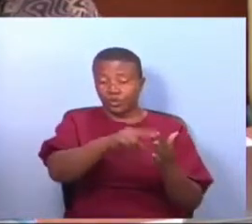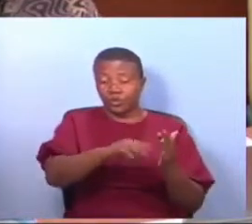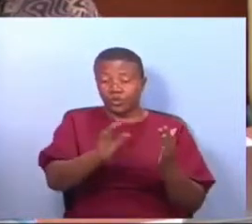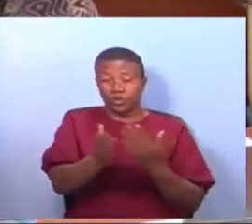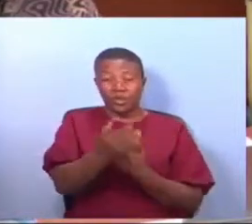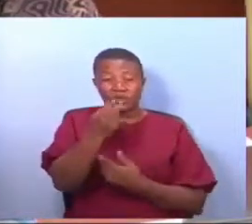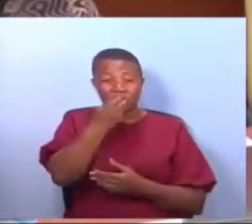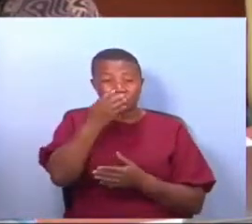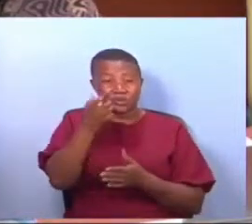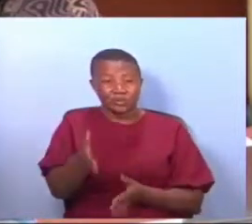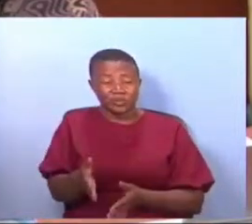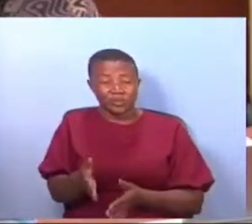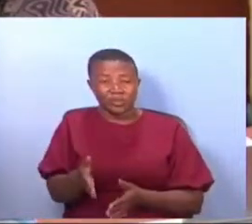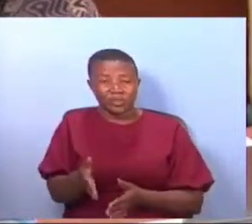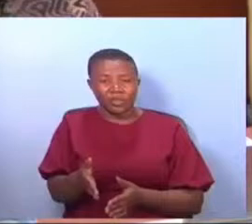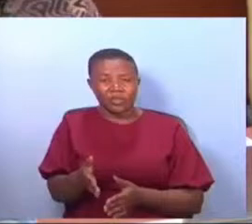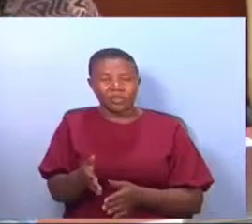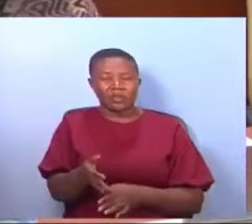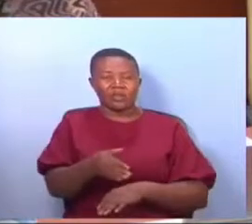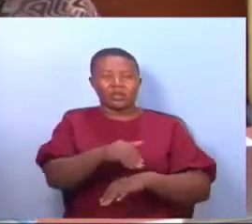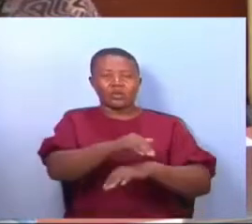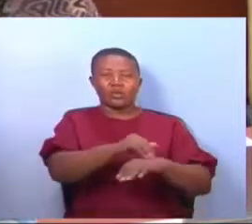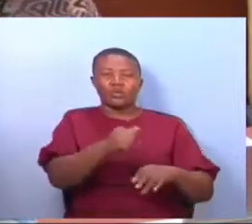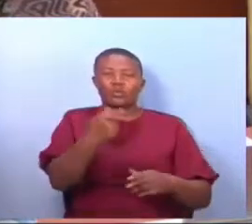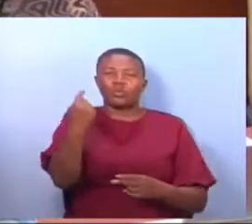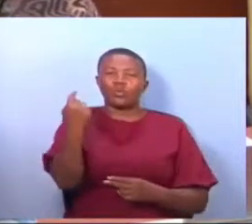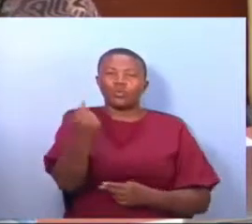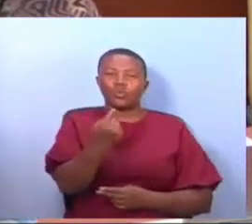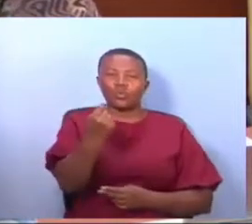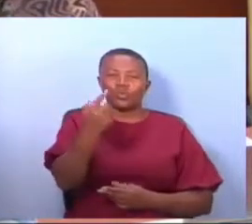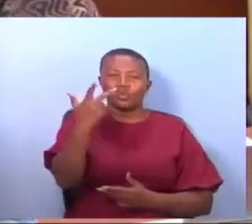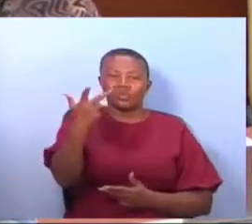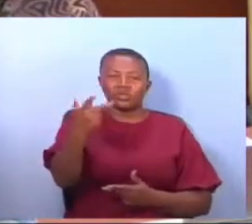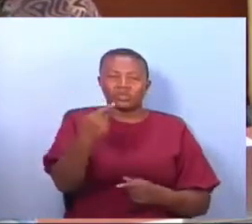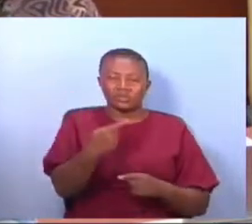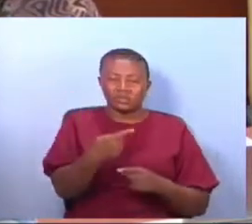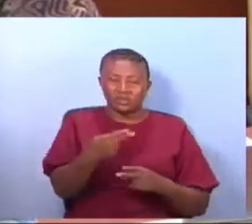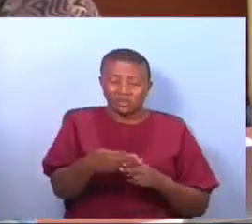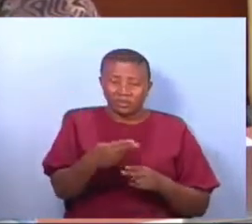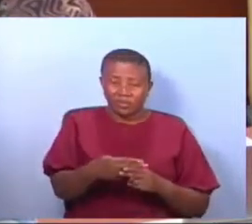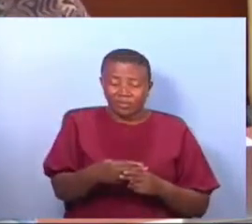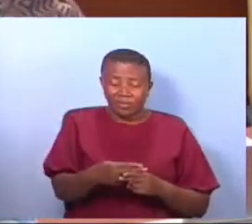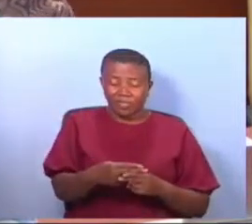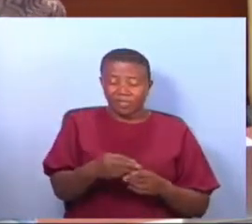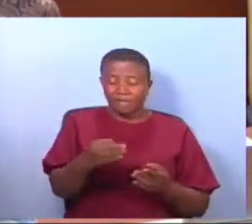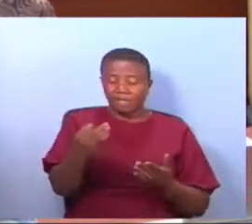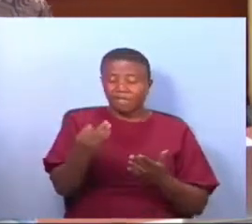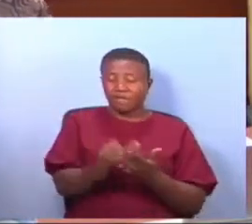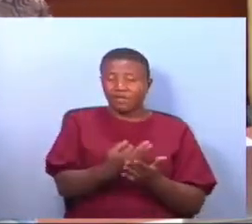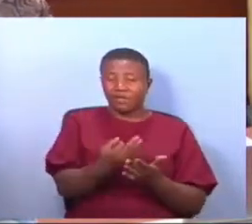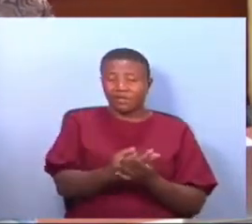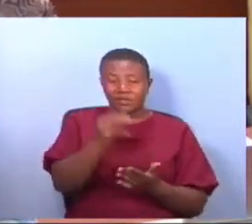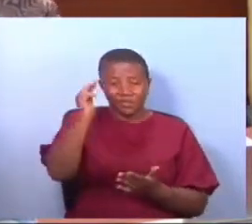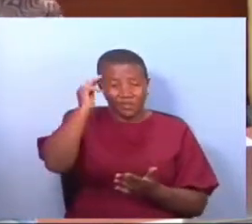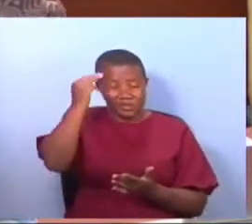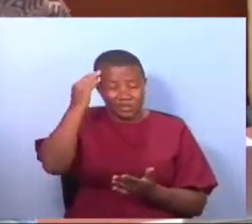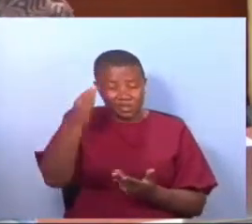read out only 3 names. The finance minister designate,